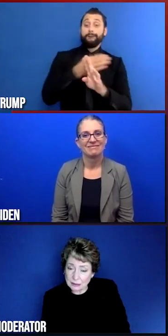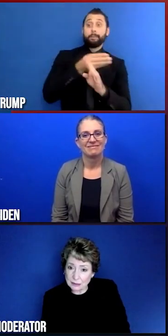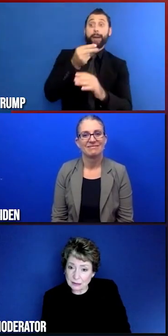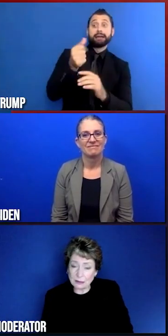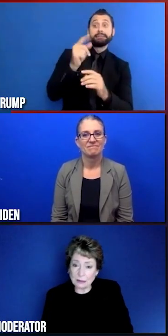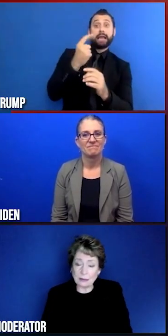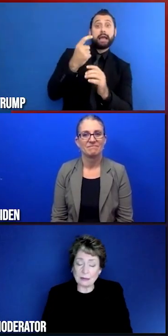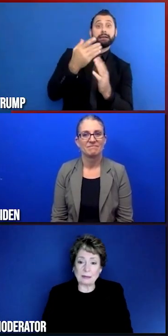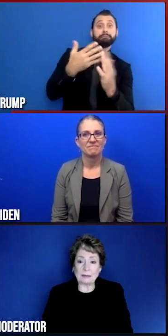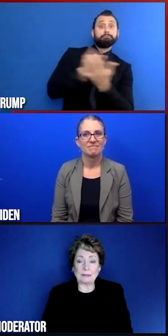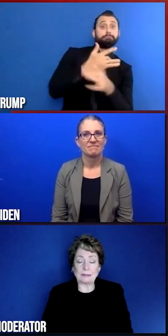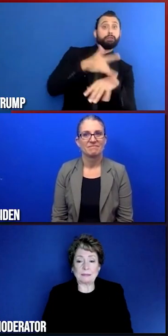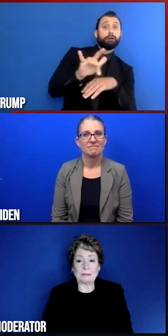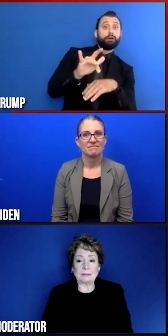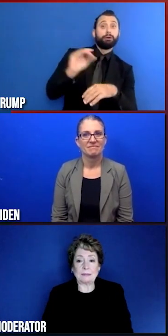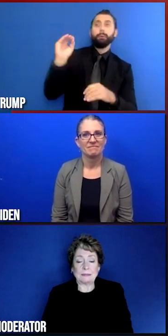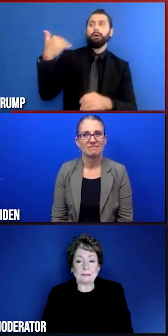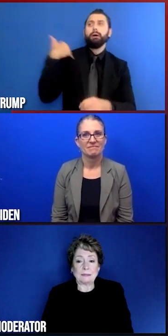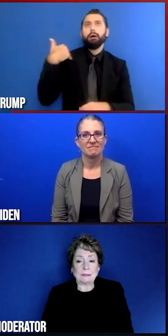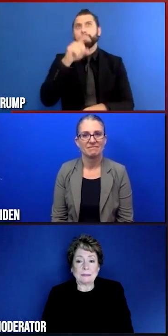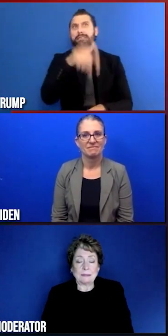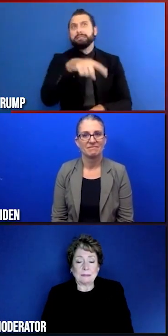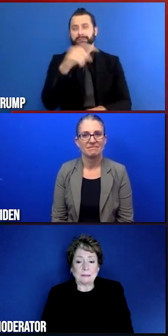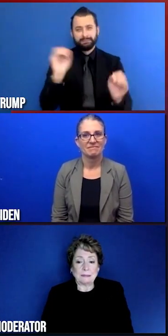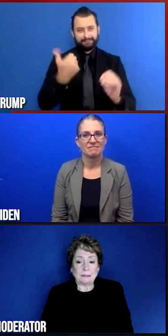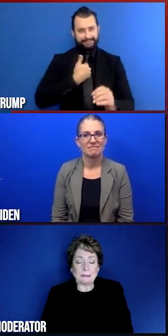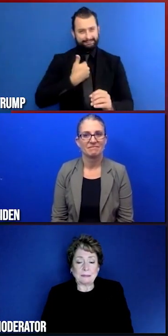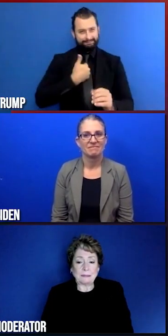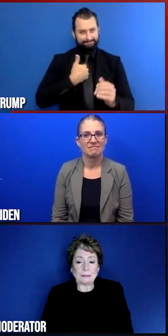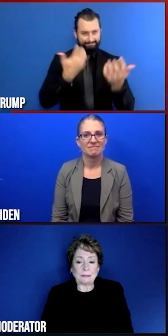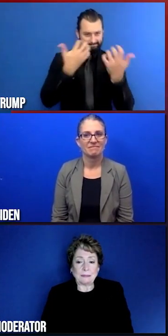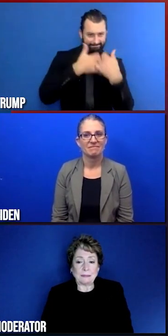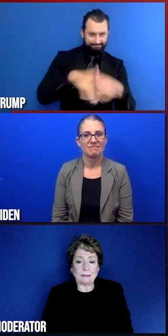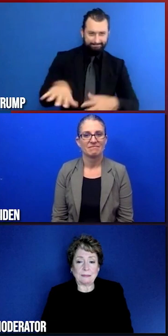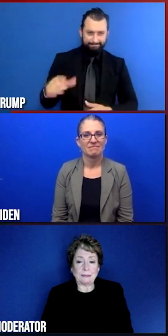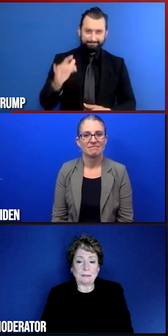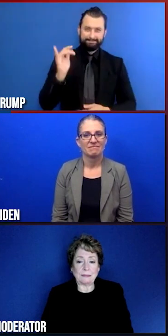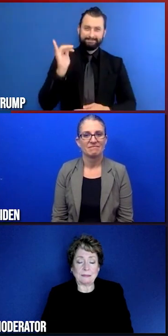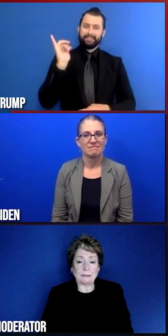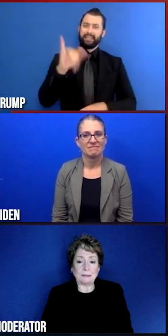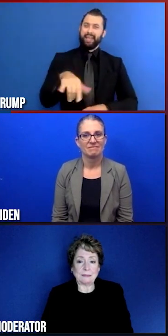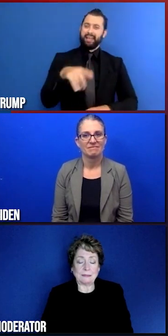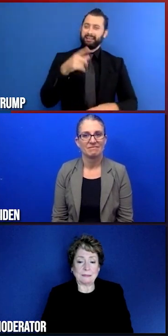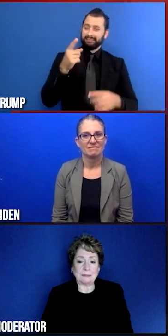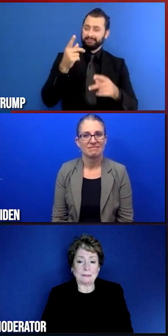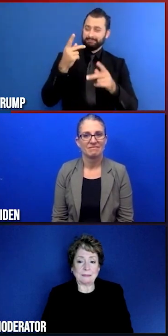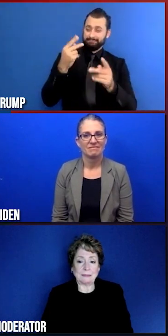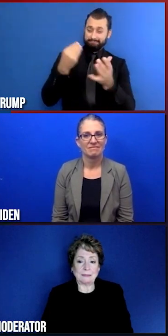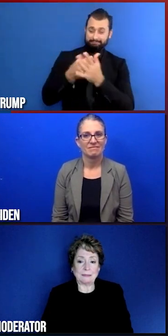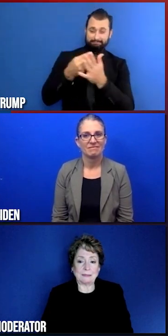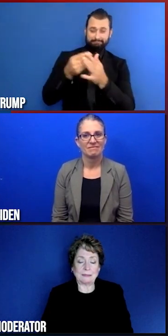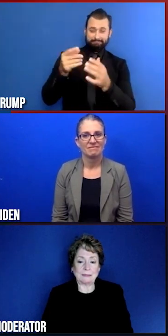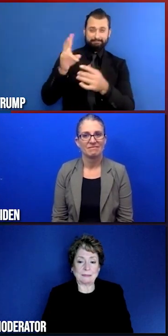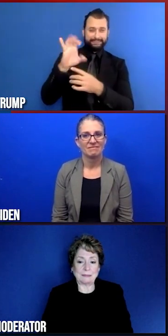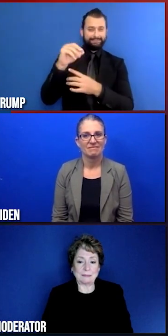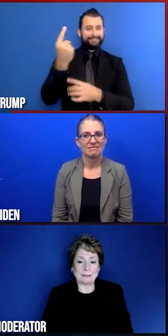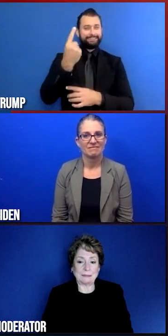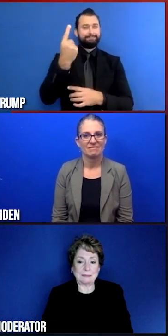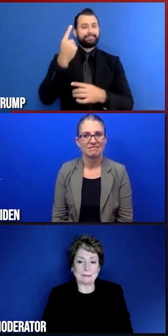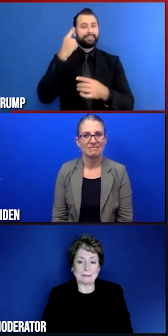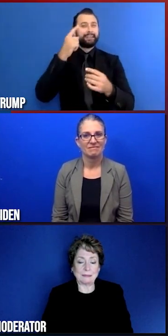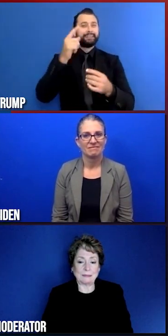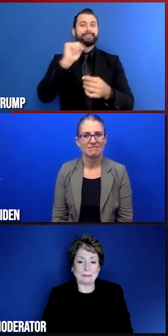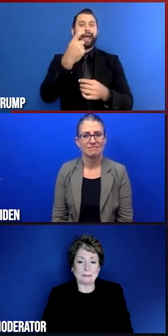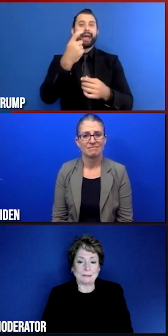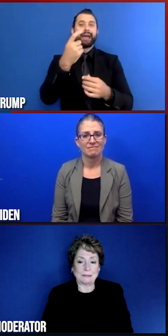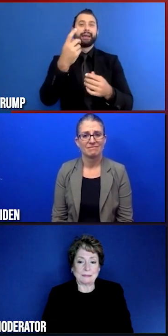millions of dollars in taxes. Number one. Number two, I don't make money from China. You do. I don't make money from Ukraine. You do.